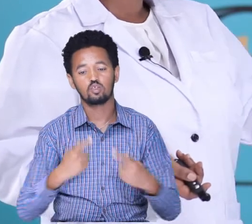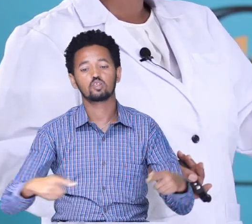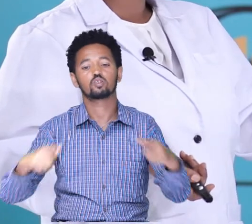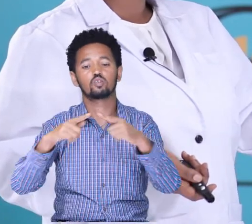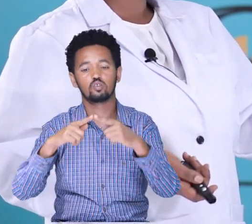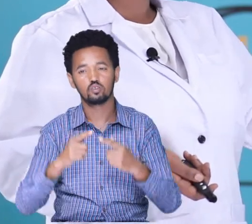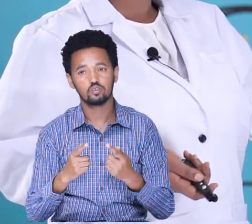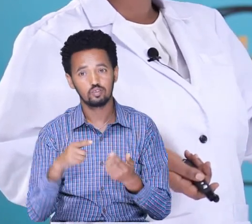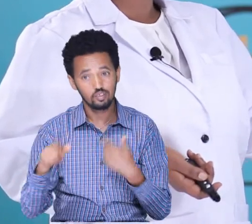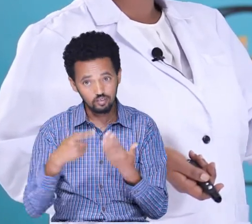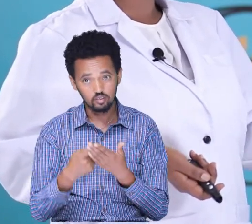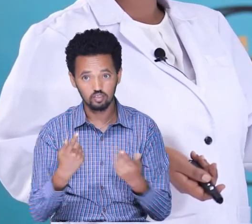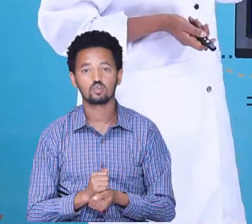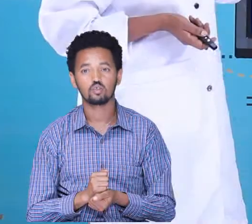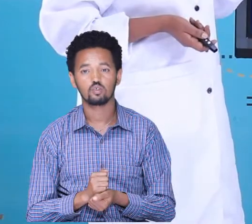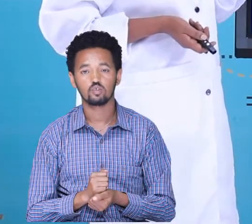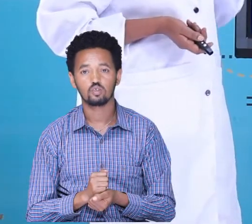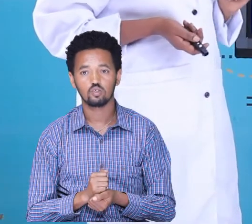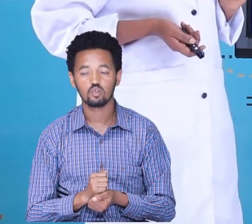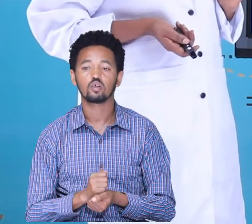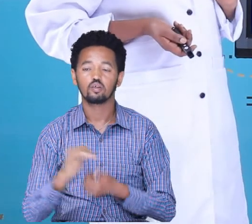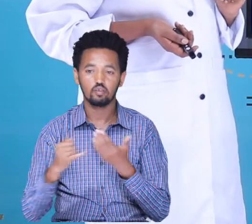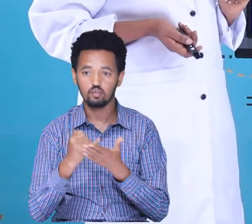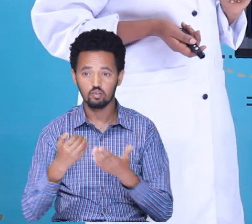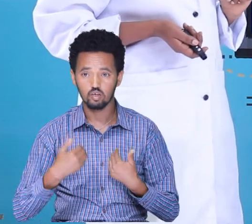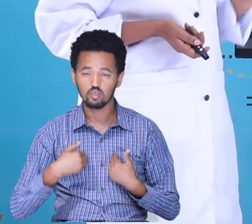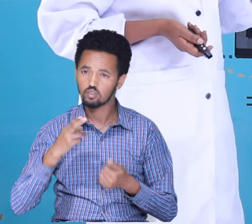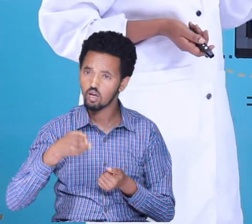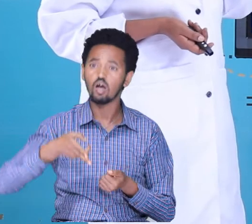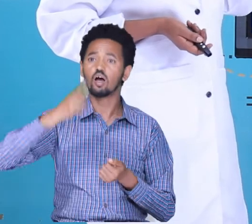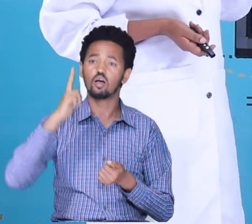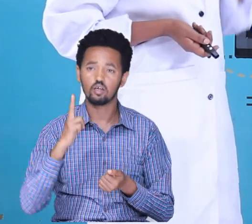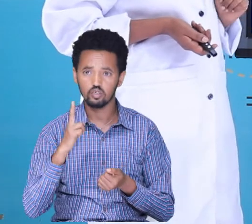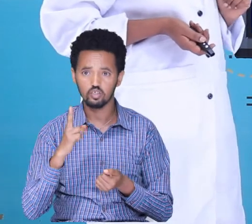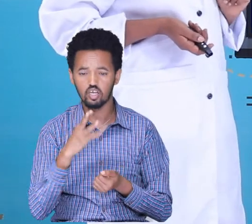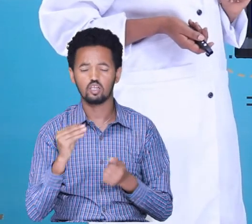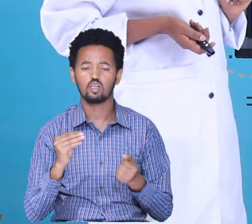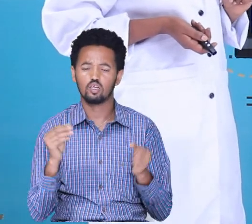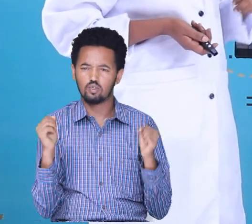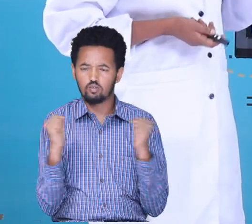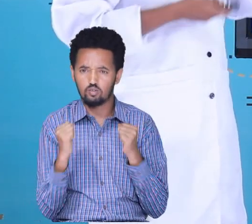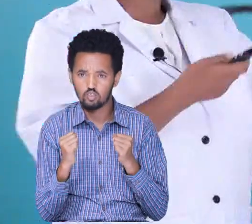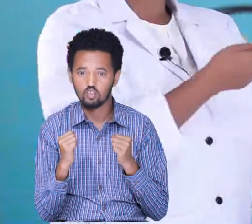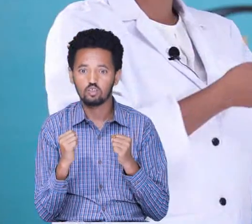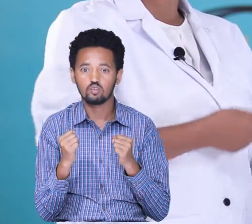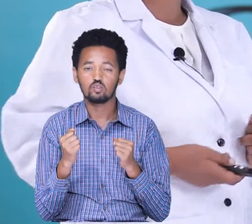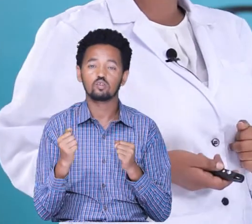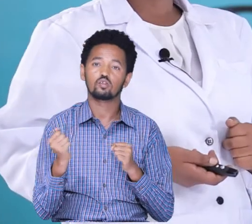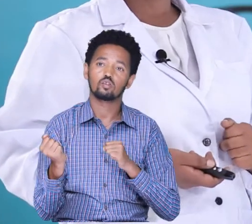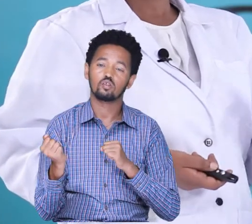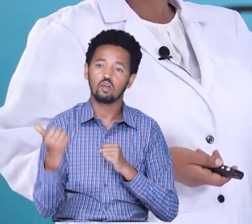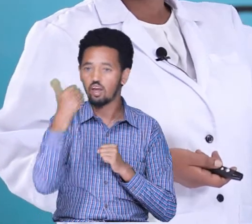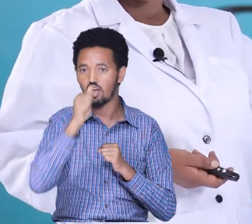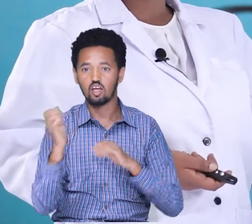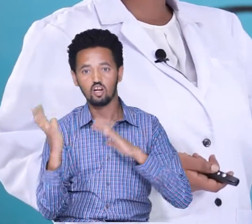In this region, the temperature it has high rainfall and cool temperature condition. Why it has cool